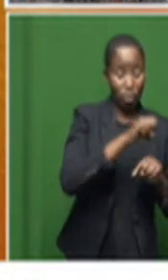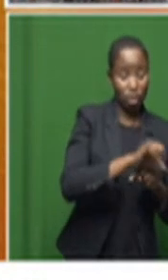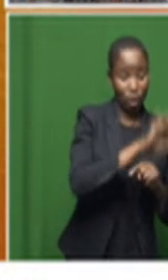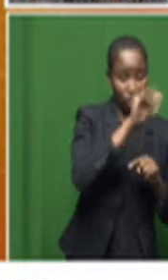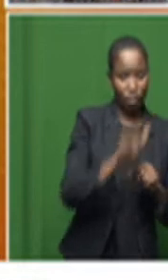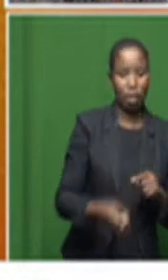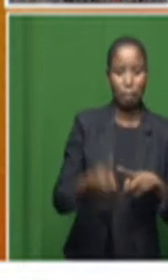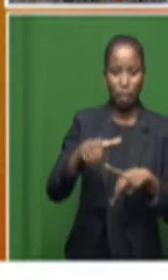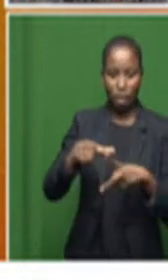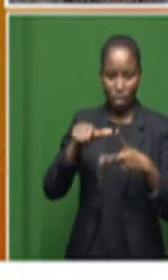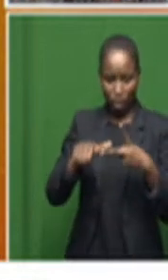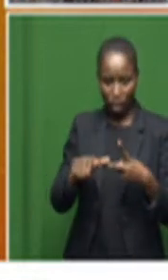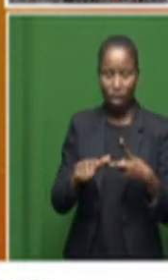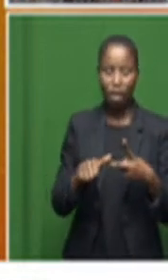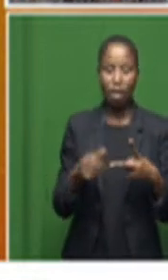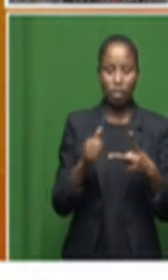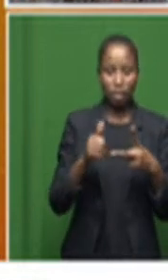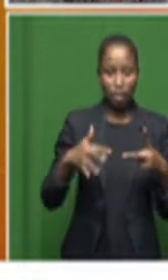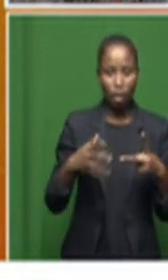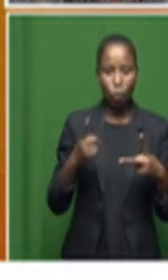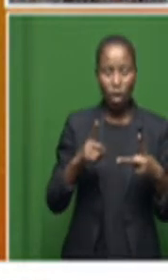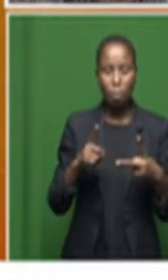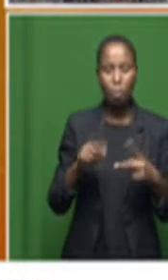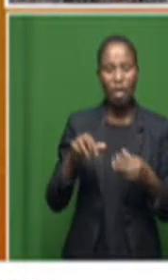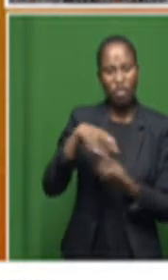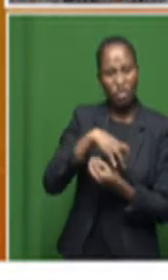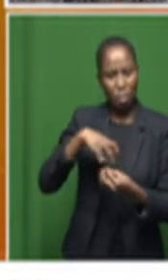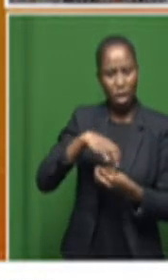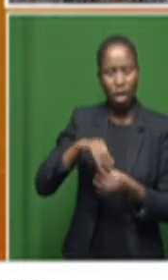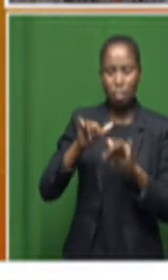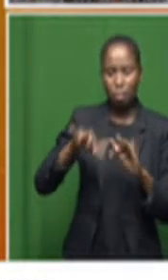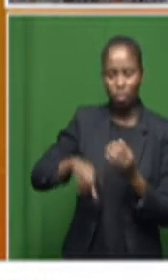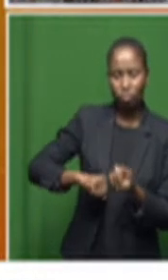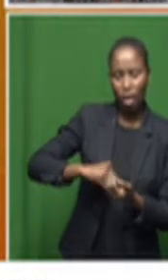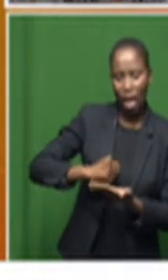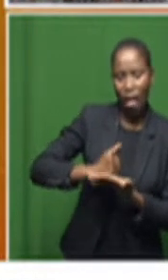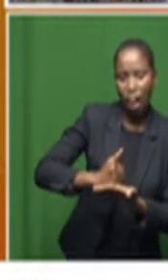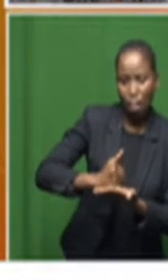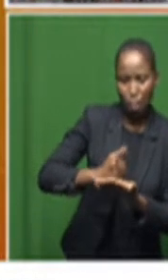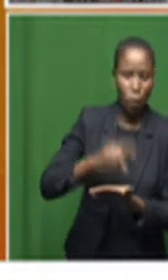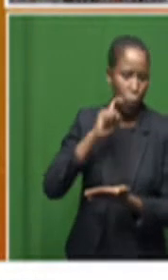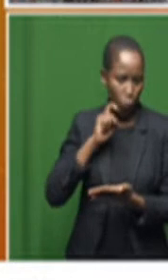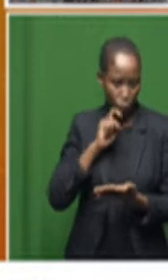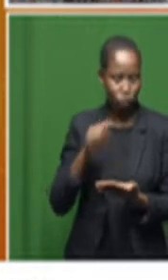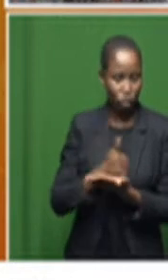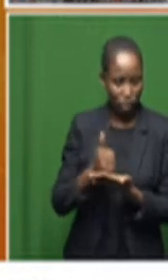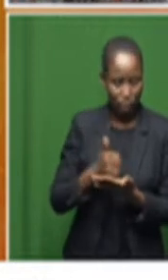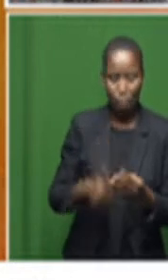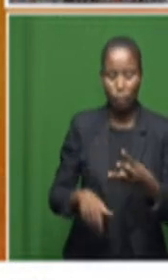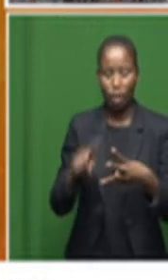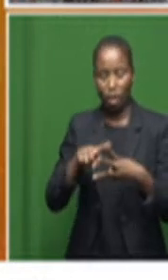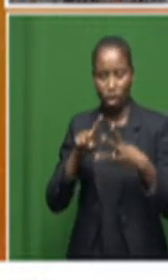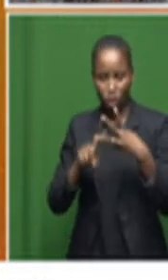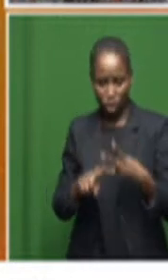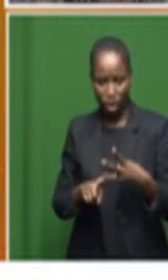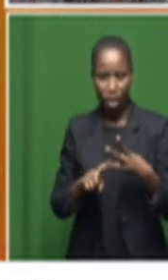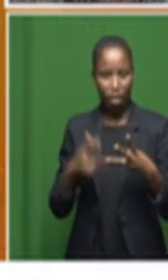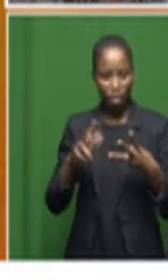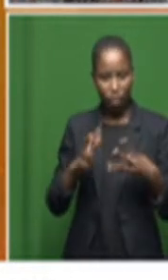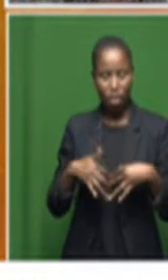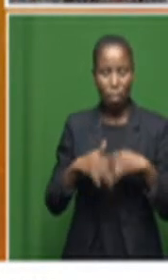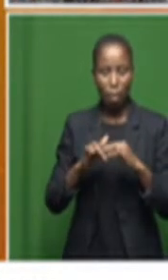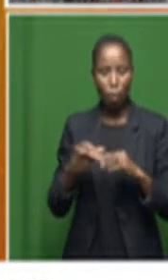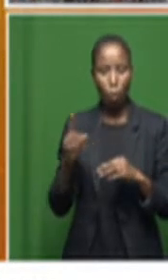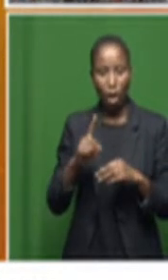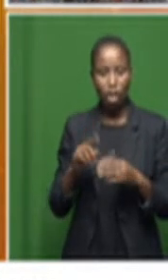And also then we encouraged family-assisted registration. And also we leveraged on our